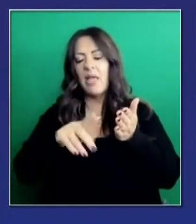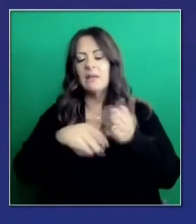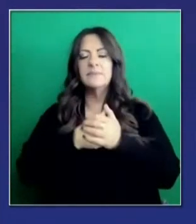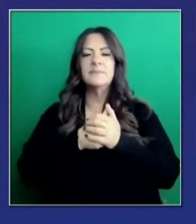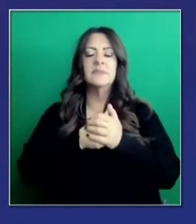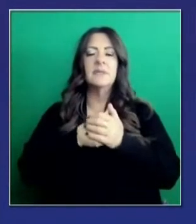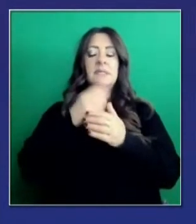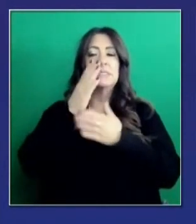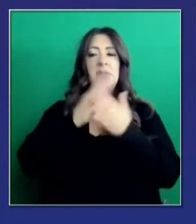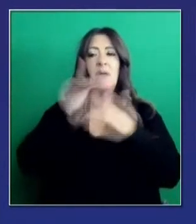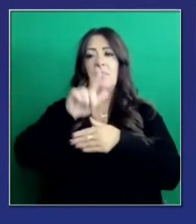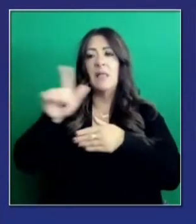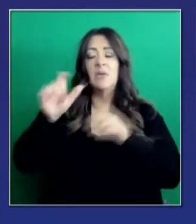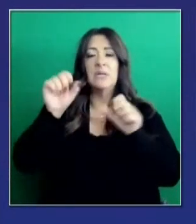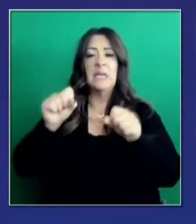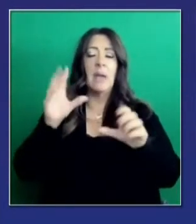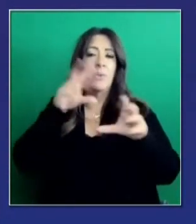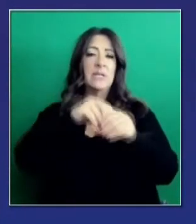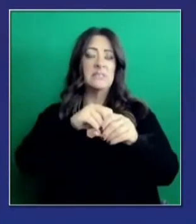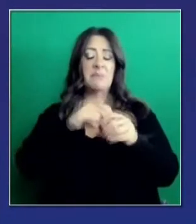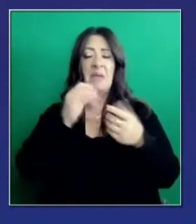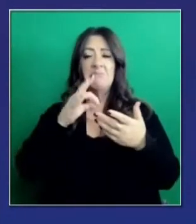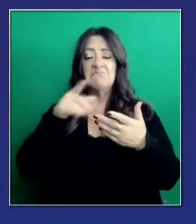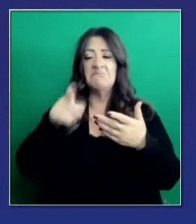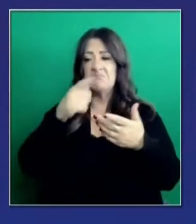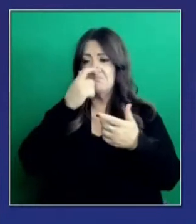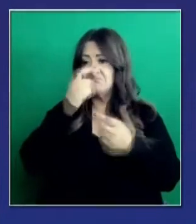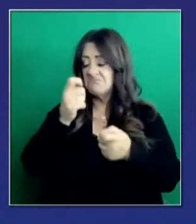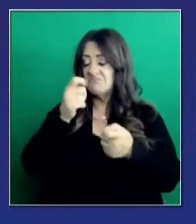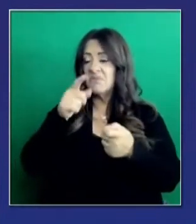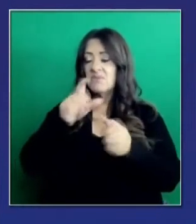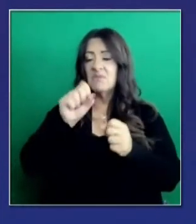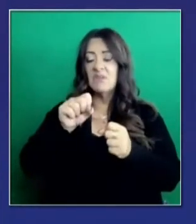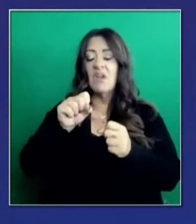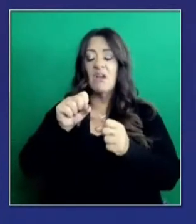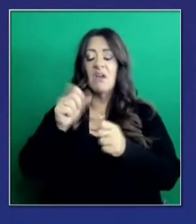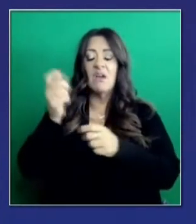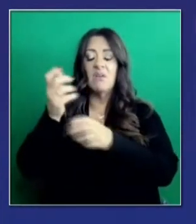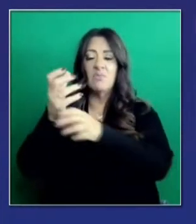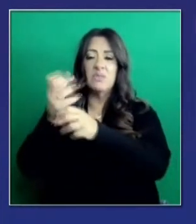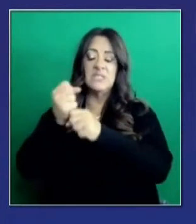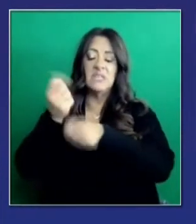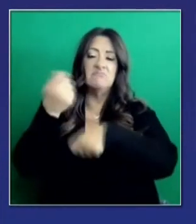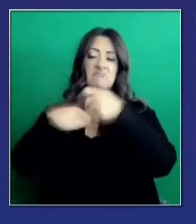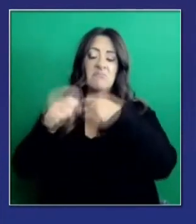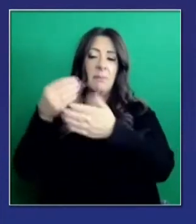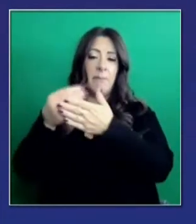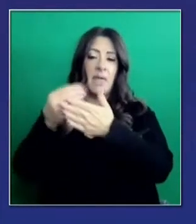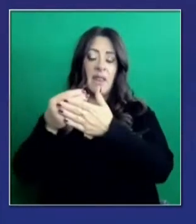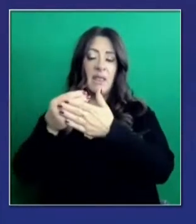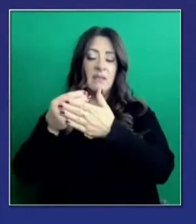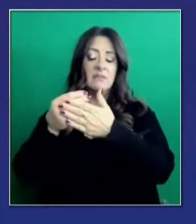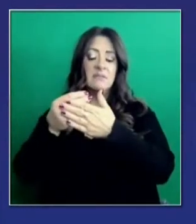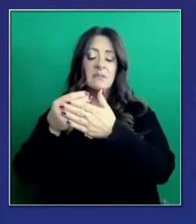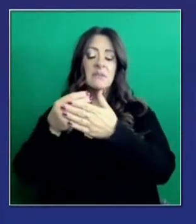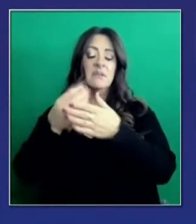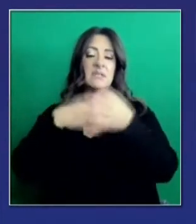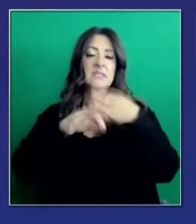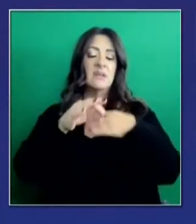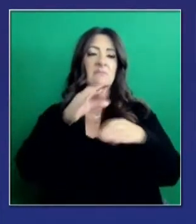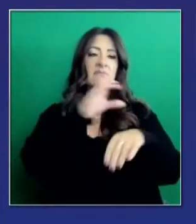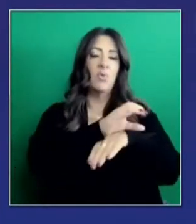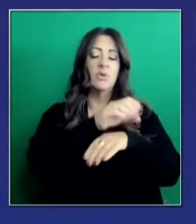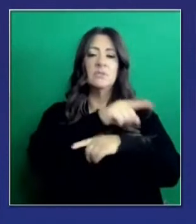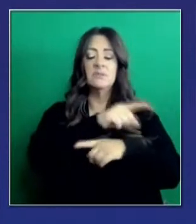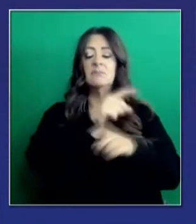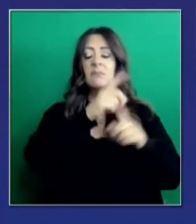there's no direct federal benefit that goes to that landlord. But those tenants are able to